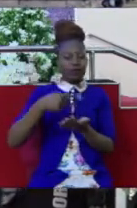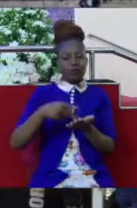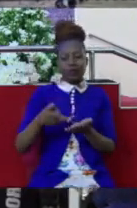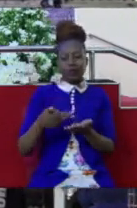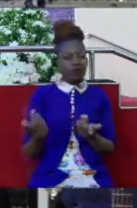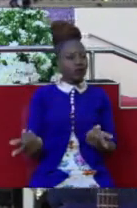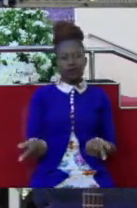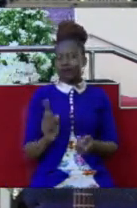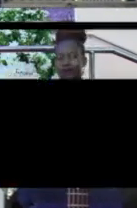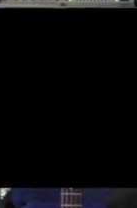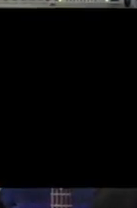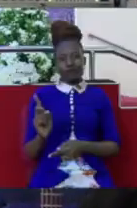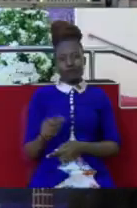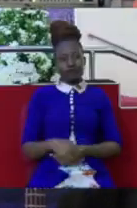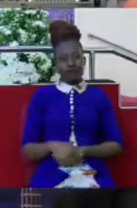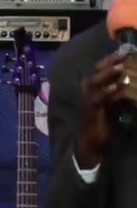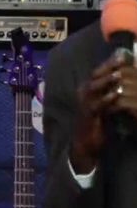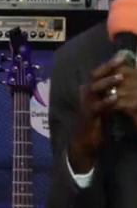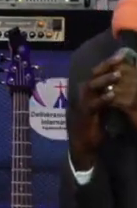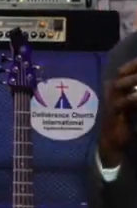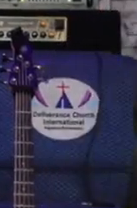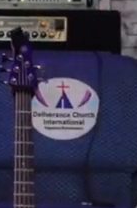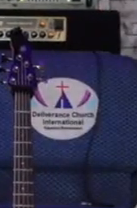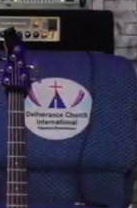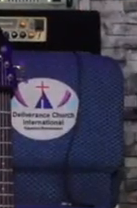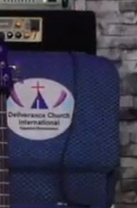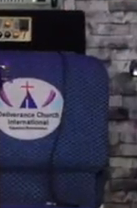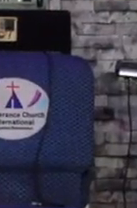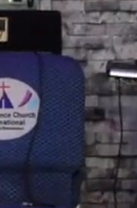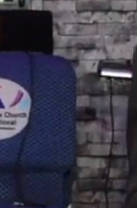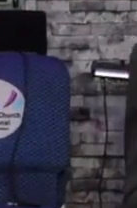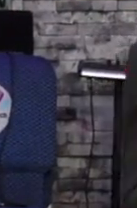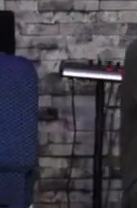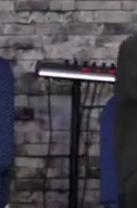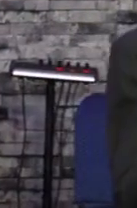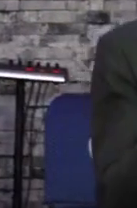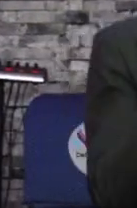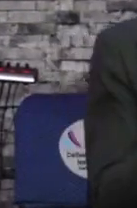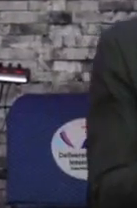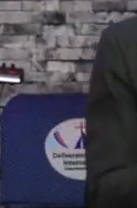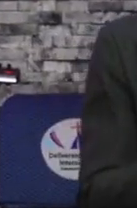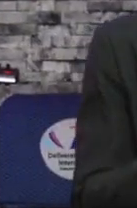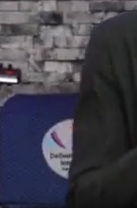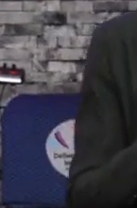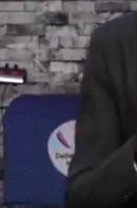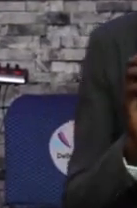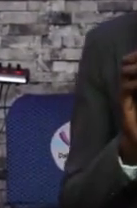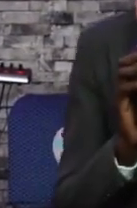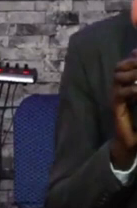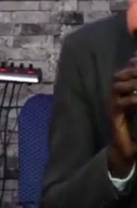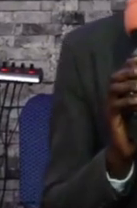debt. Hiyo ni deni. And I promise you that when you get to heaven, na unapoenda pale mbinguni, you will not